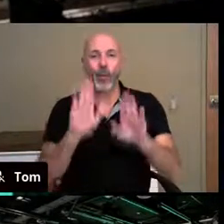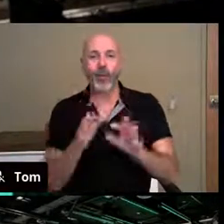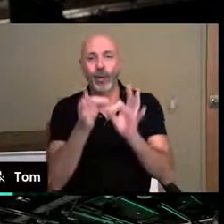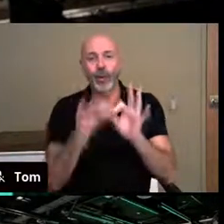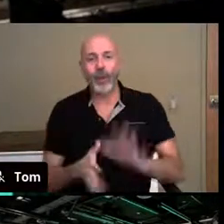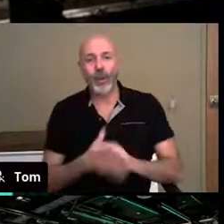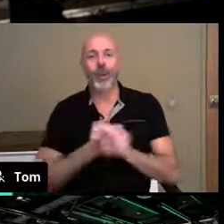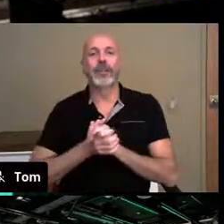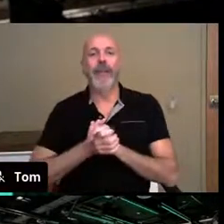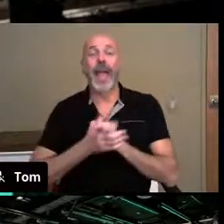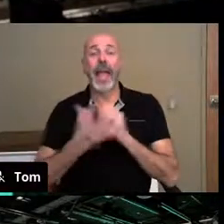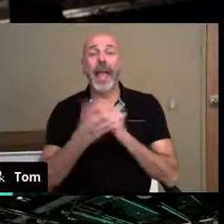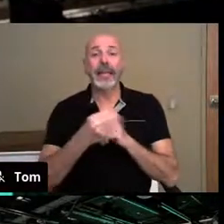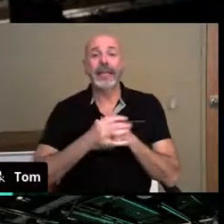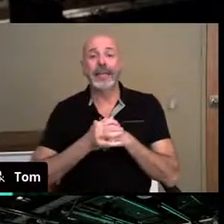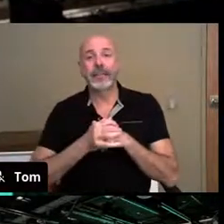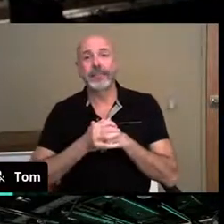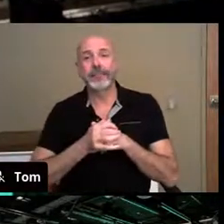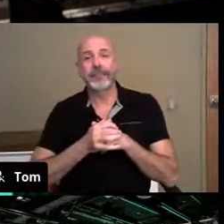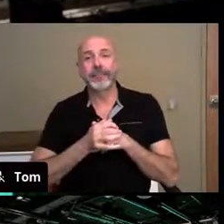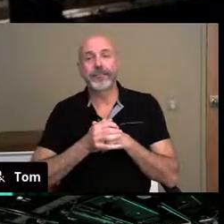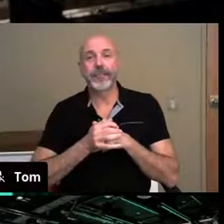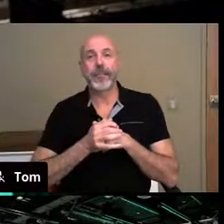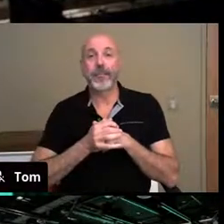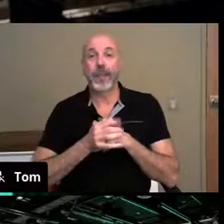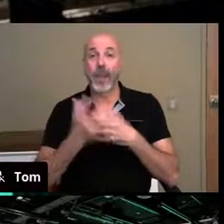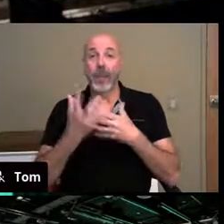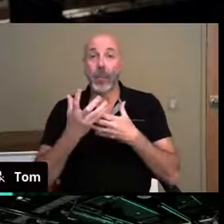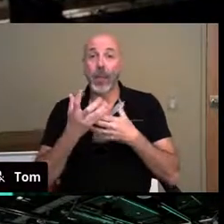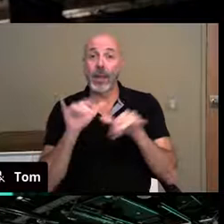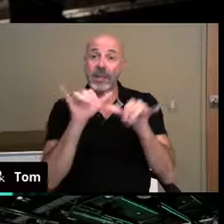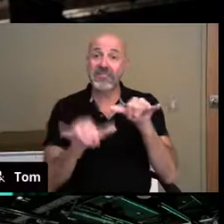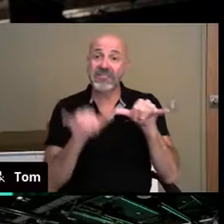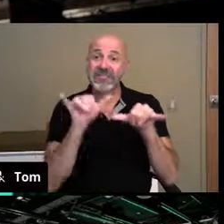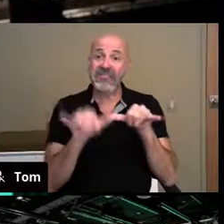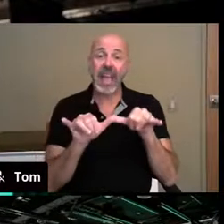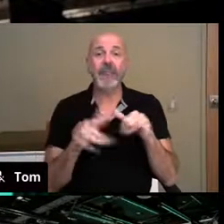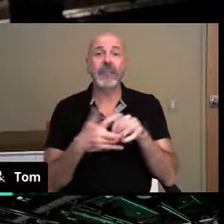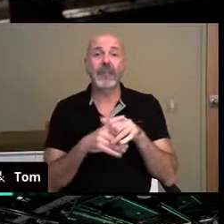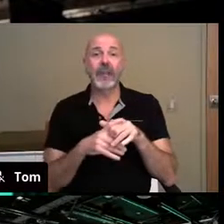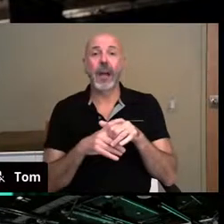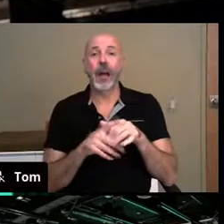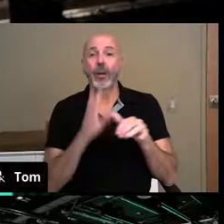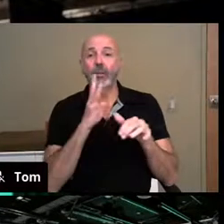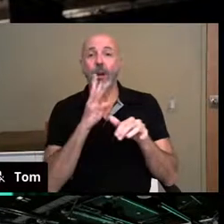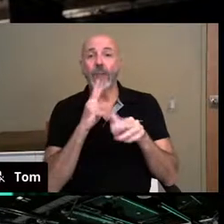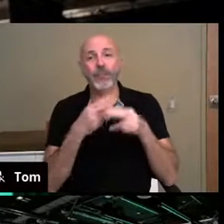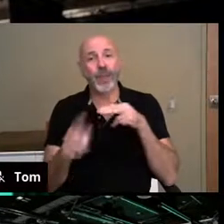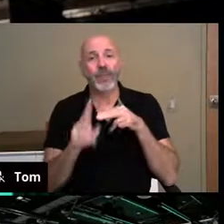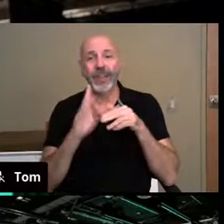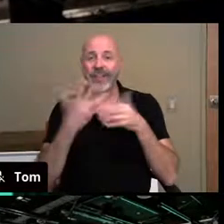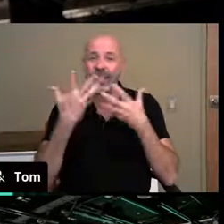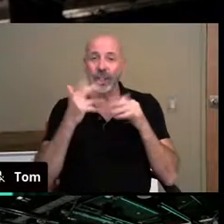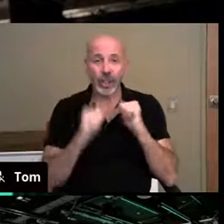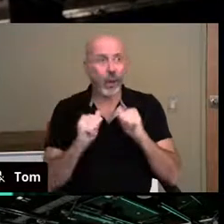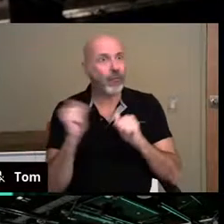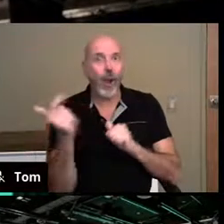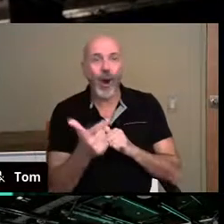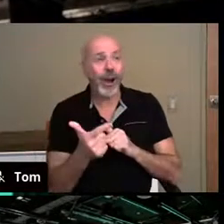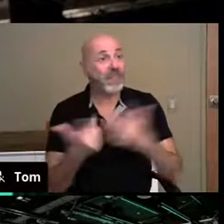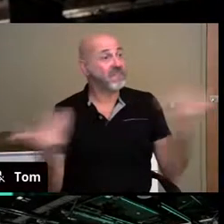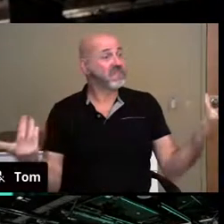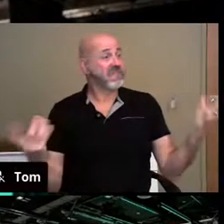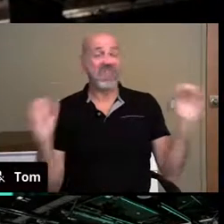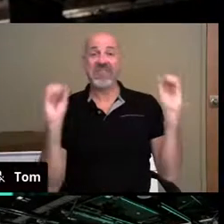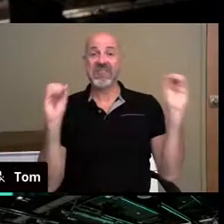interpreter. Yeah. And if you want to hang out, Craig, I'll speak with you briefly after the show. But for everyone else, I have nothing more